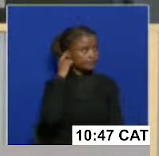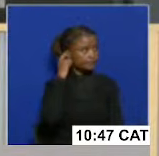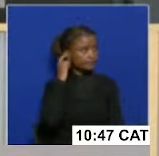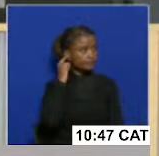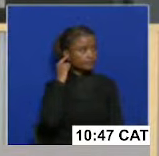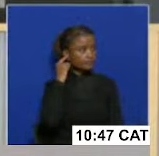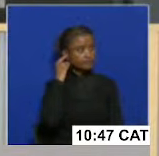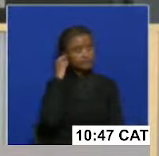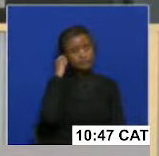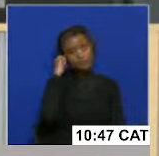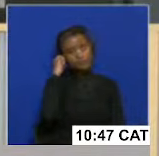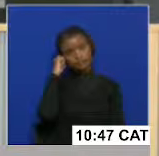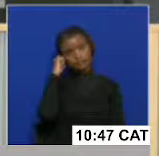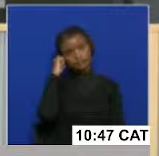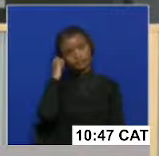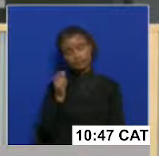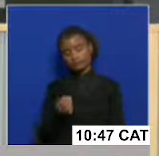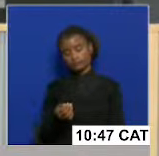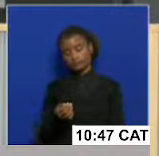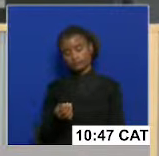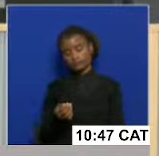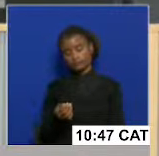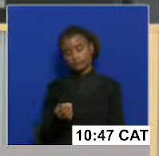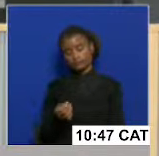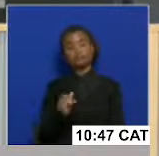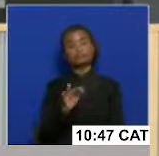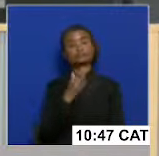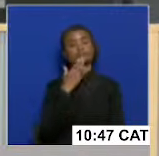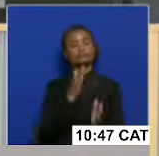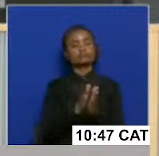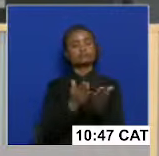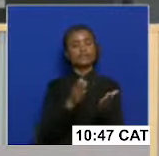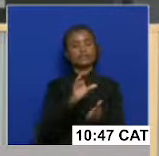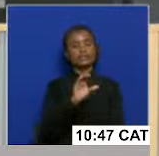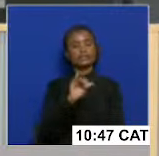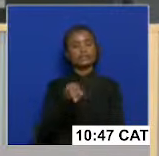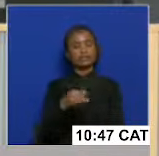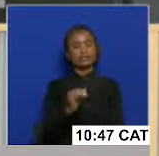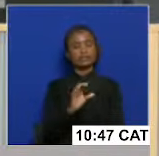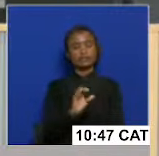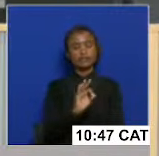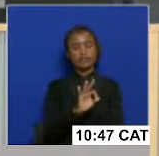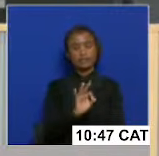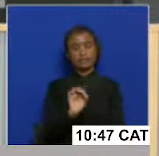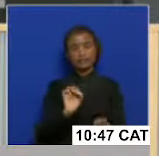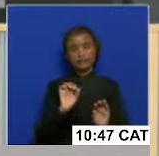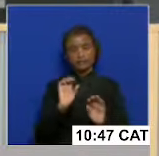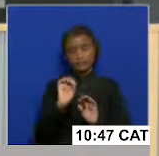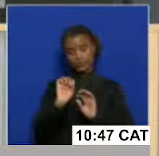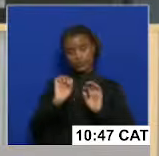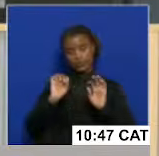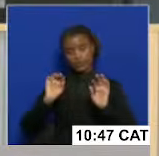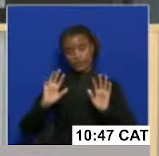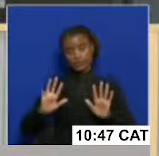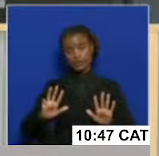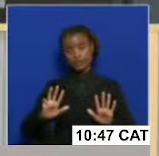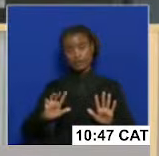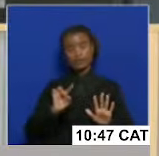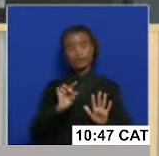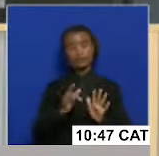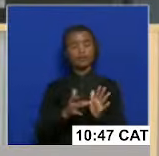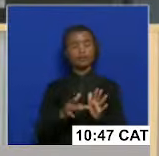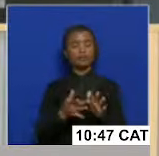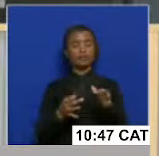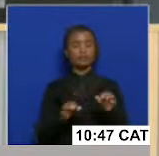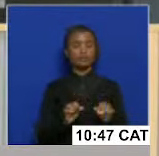Please have regard to CJC 309. You will find it on page 11 of the